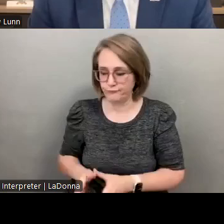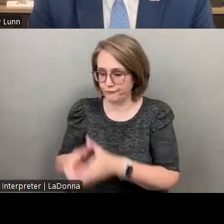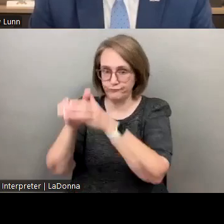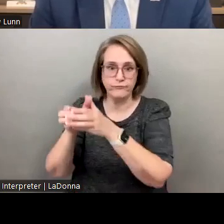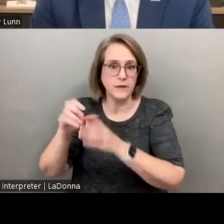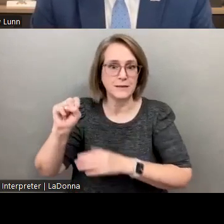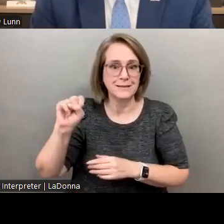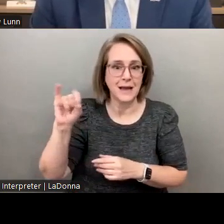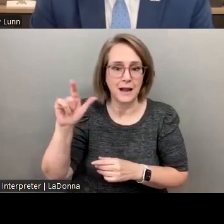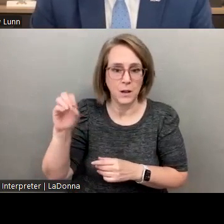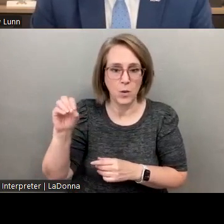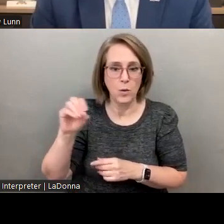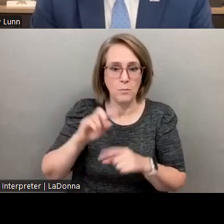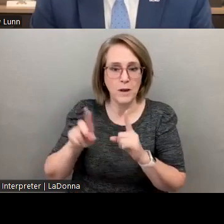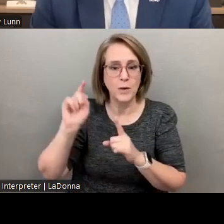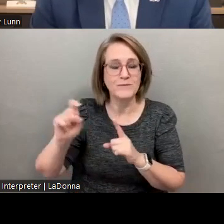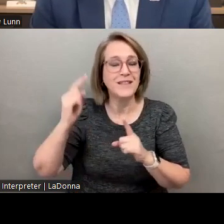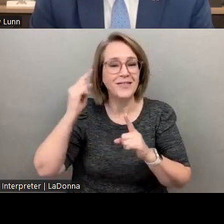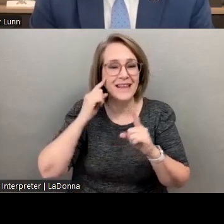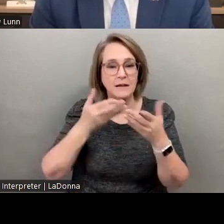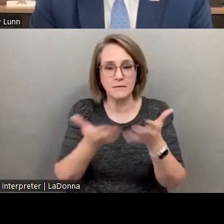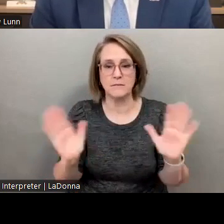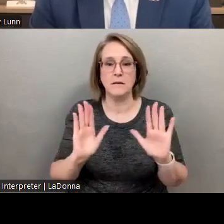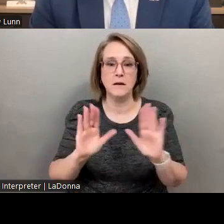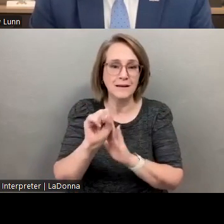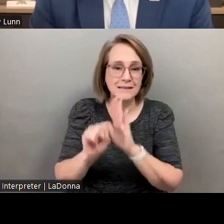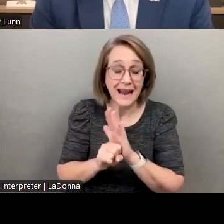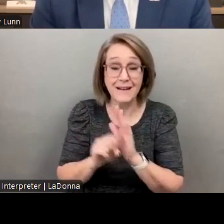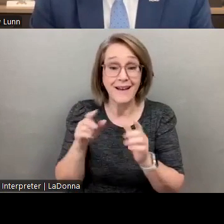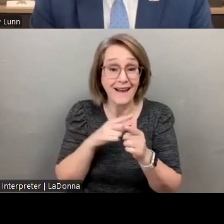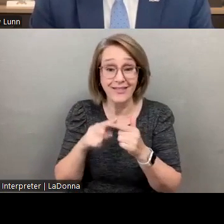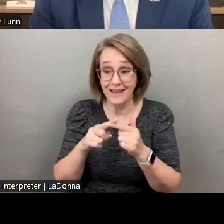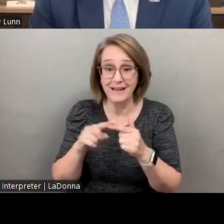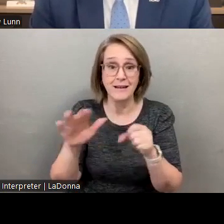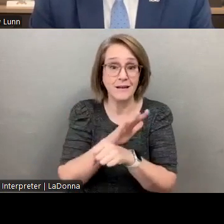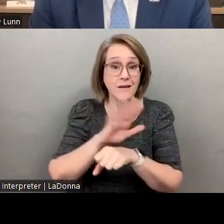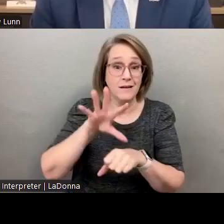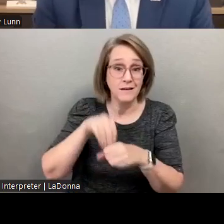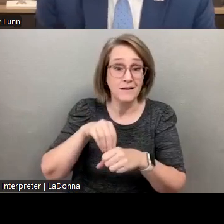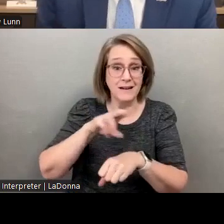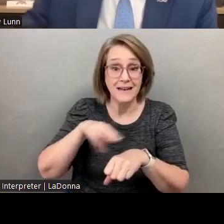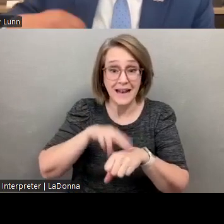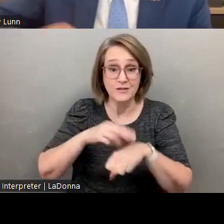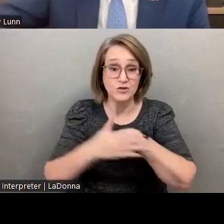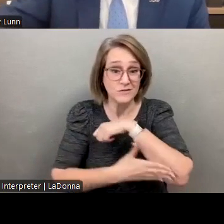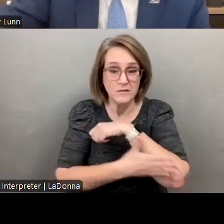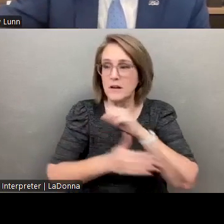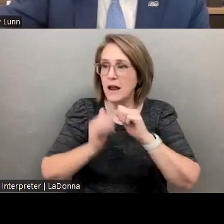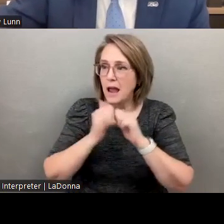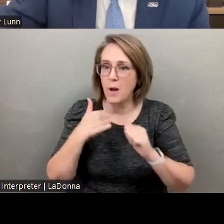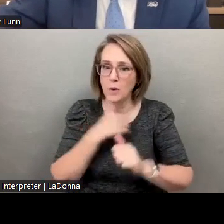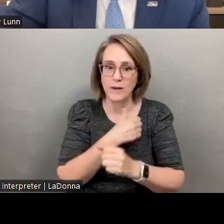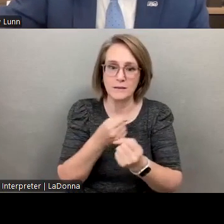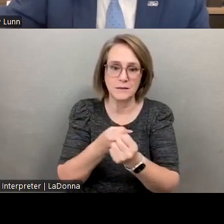great resource for thinking globally about how we can support crisis services, behavioral health, and substance use treatment. And there's